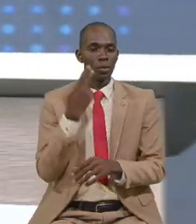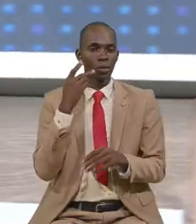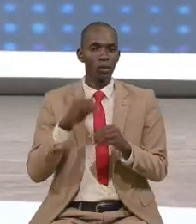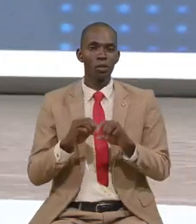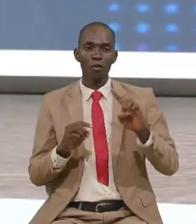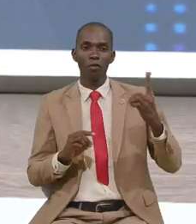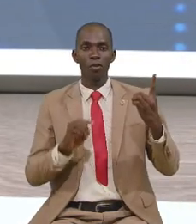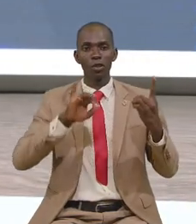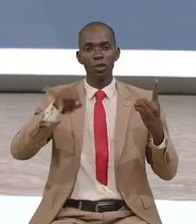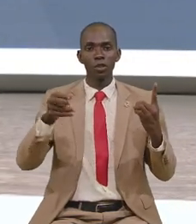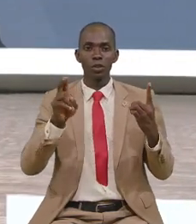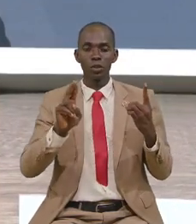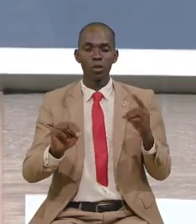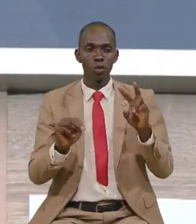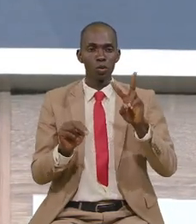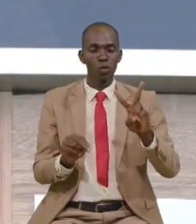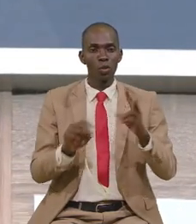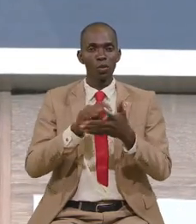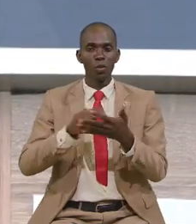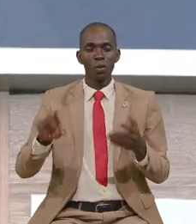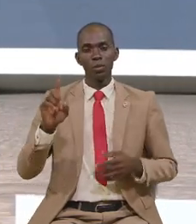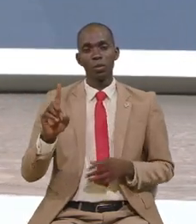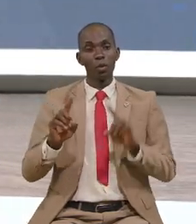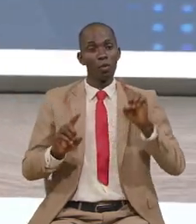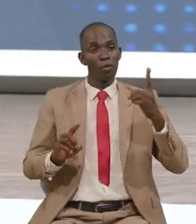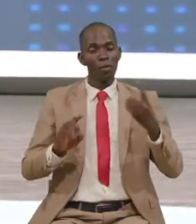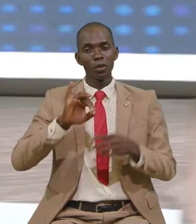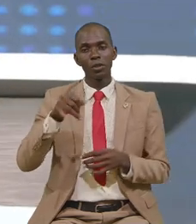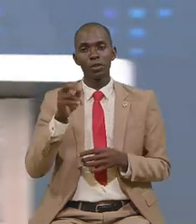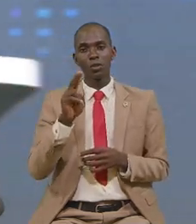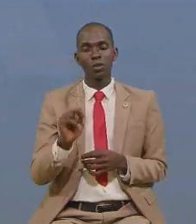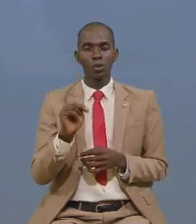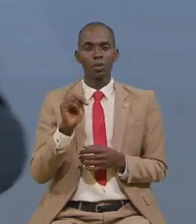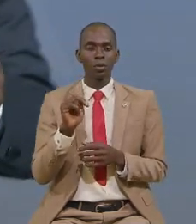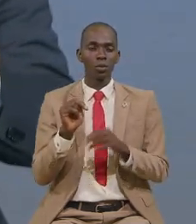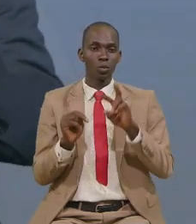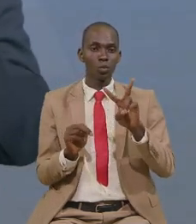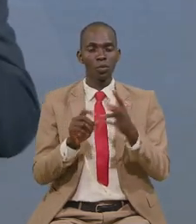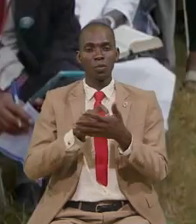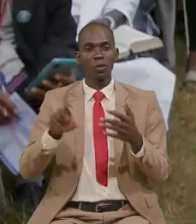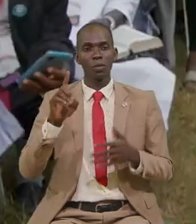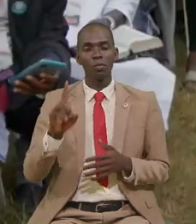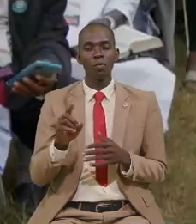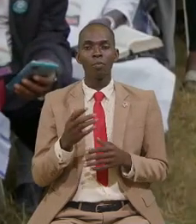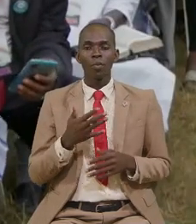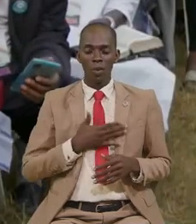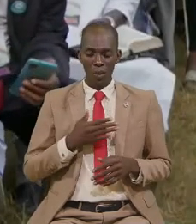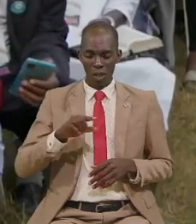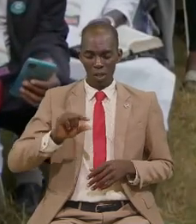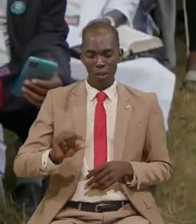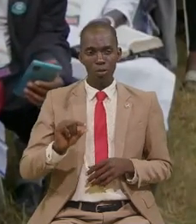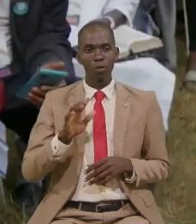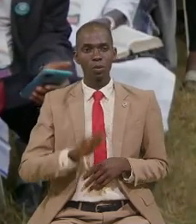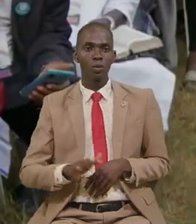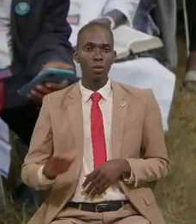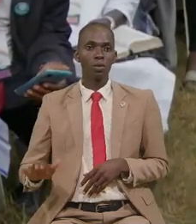2, and we're looking at verse 1. 1 John chapter 2, verse 1. My little children,